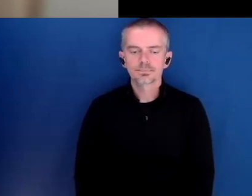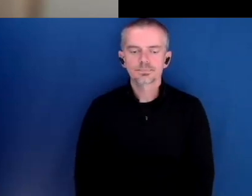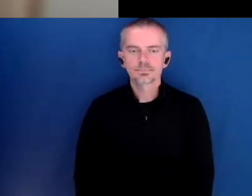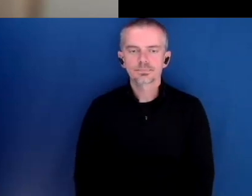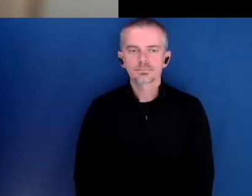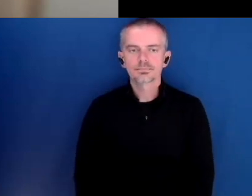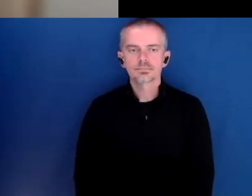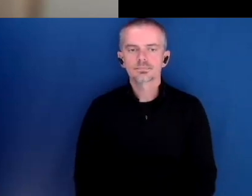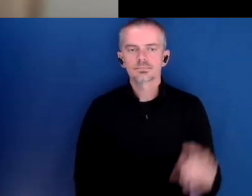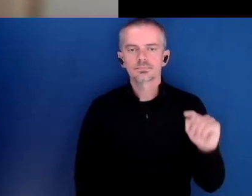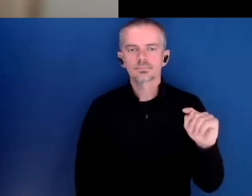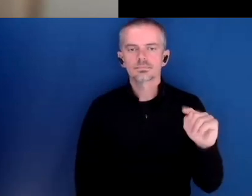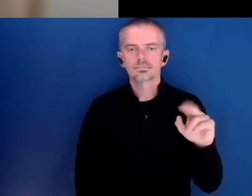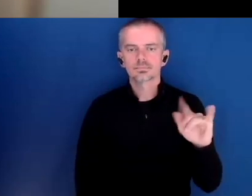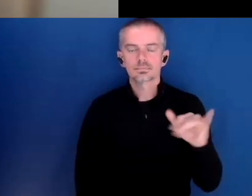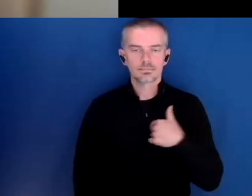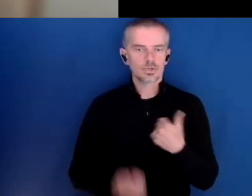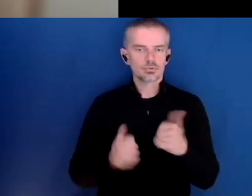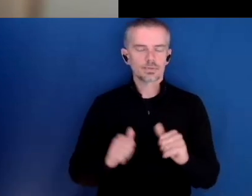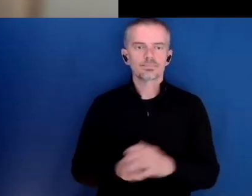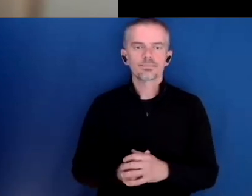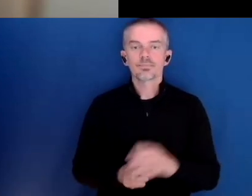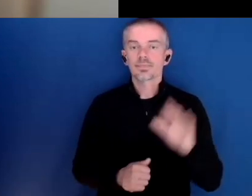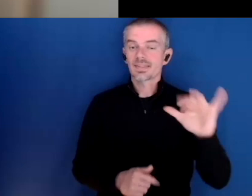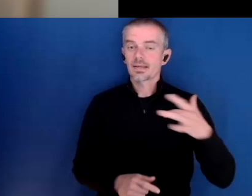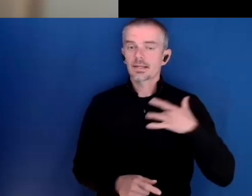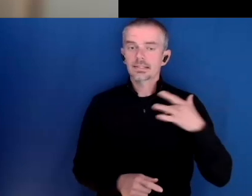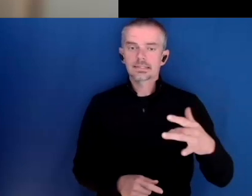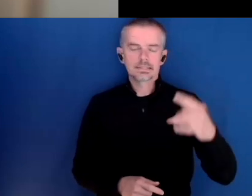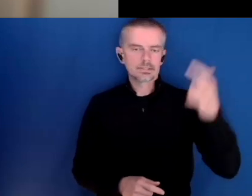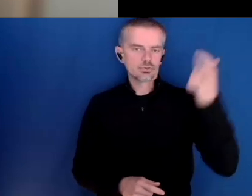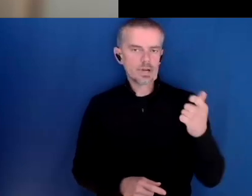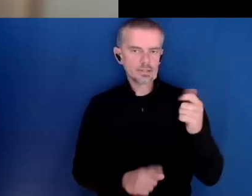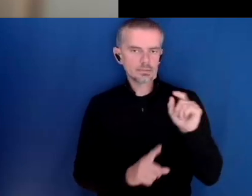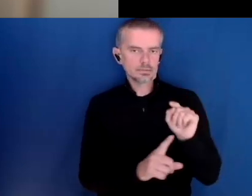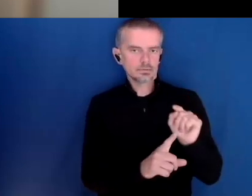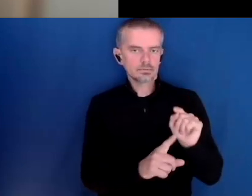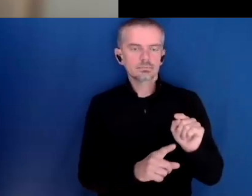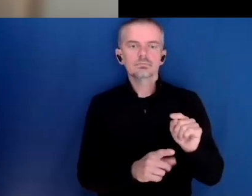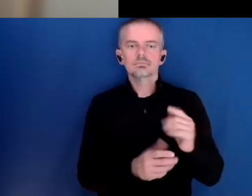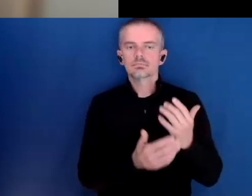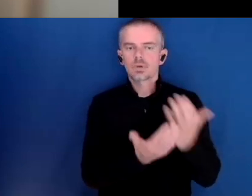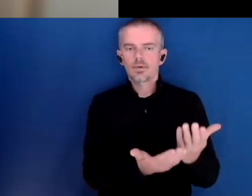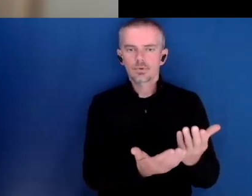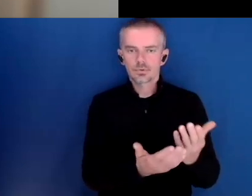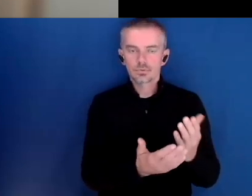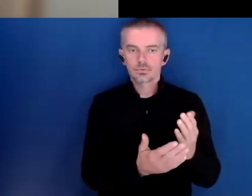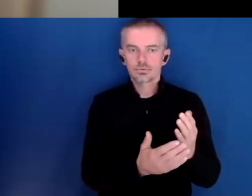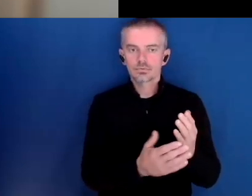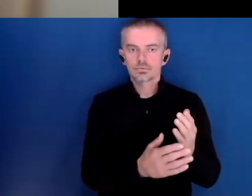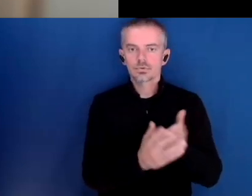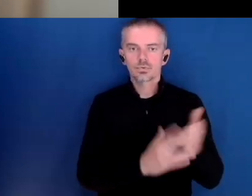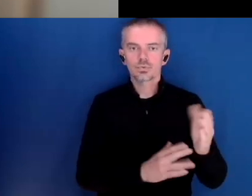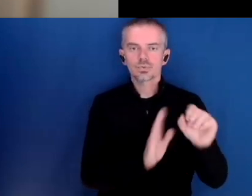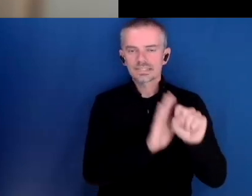So I'll take a stab at this. Those are typically grant opportunities offered through our state private and